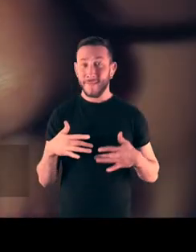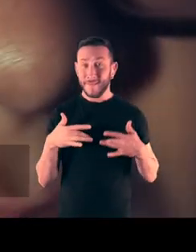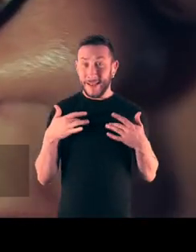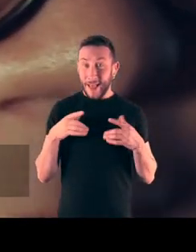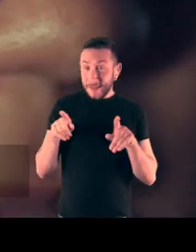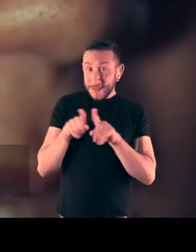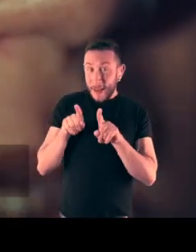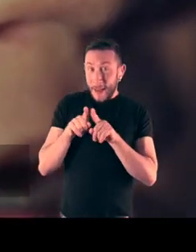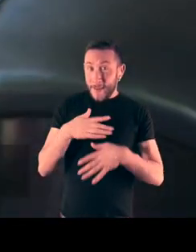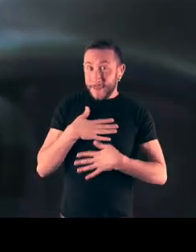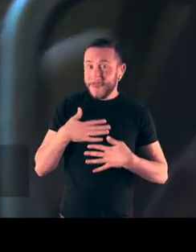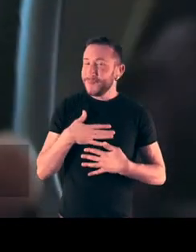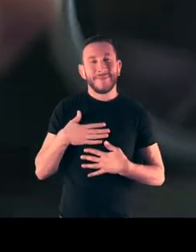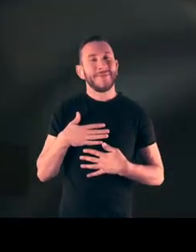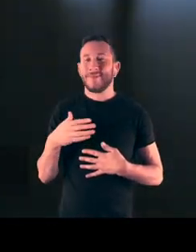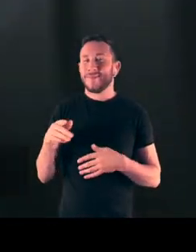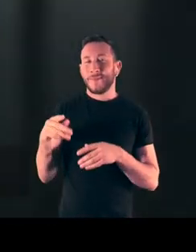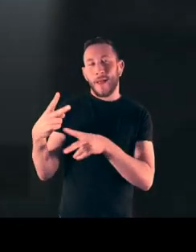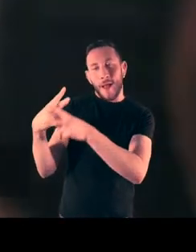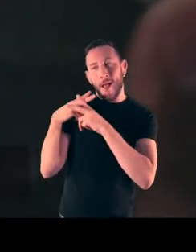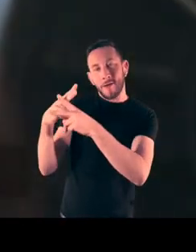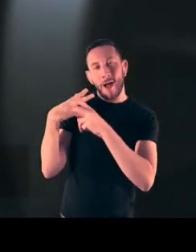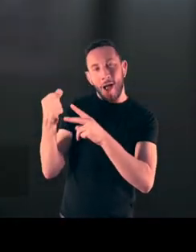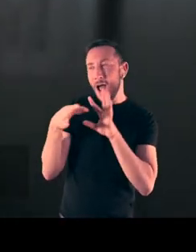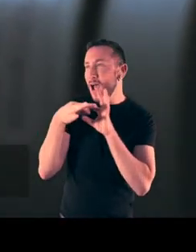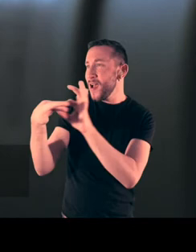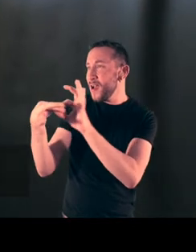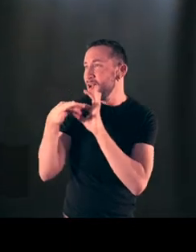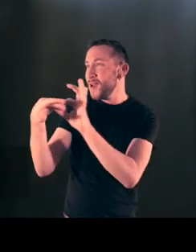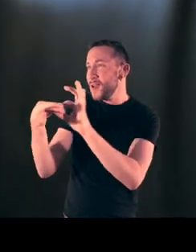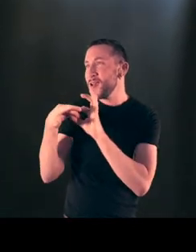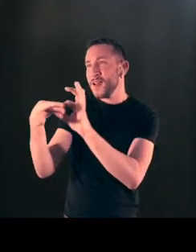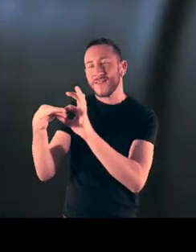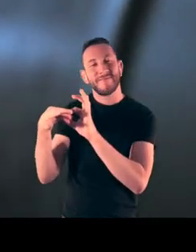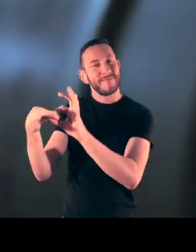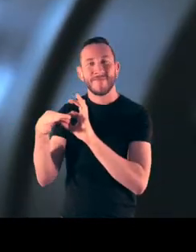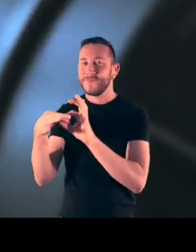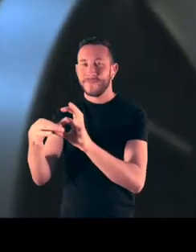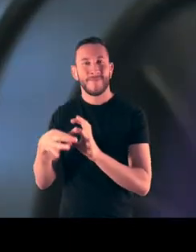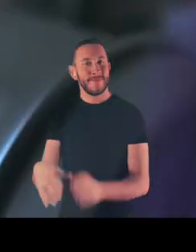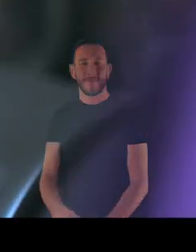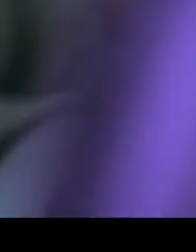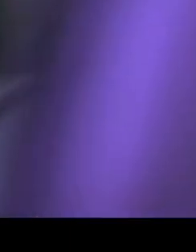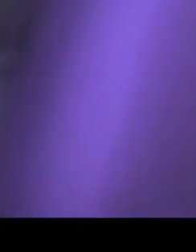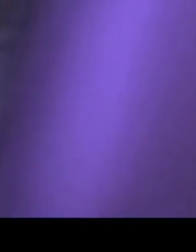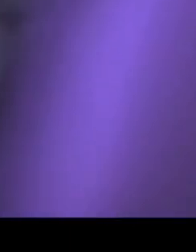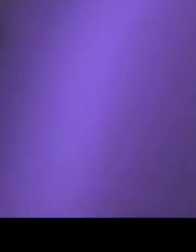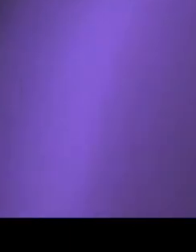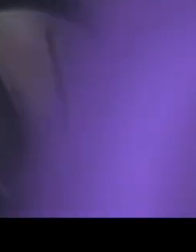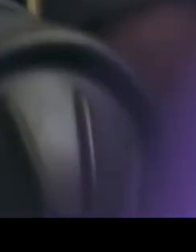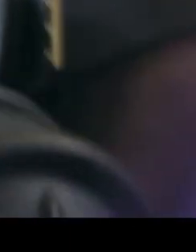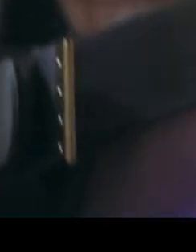don't have the same feeling and wouldn't be able to connect with the carers. A young person handling a grey